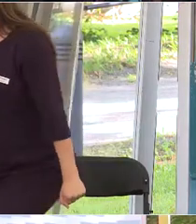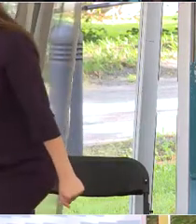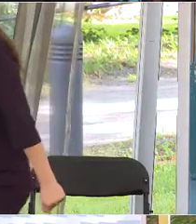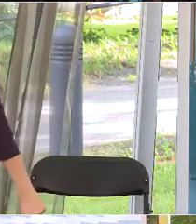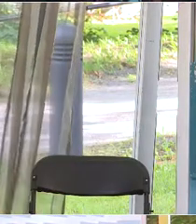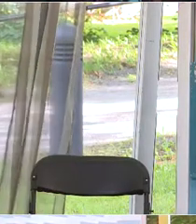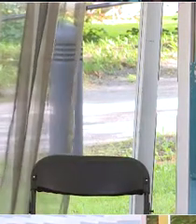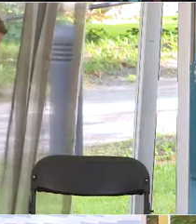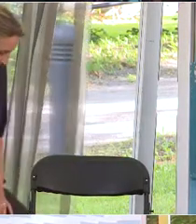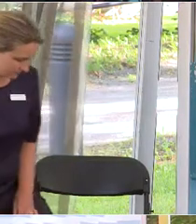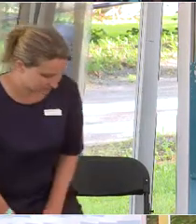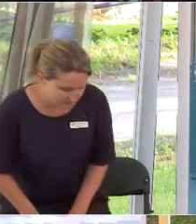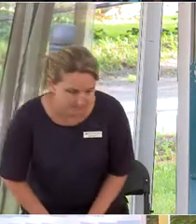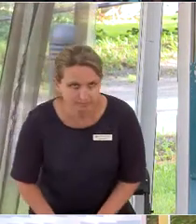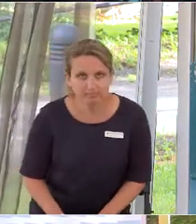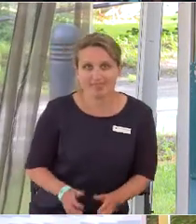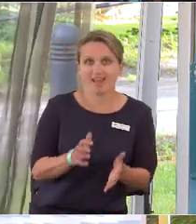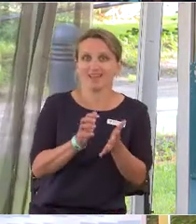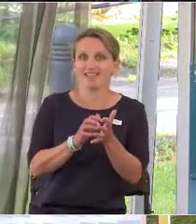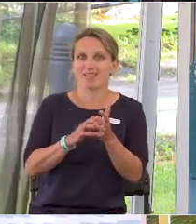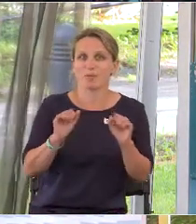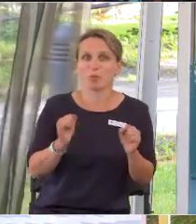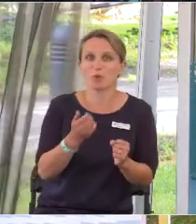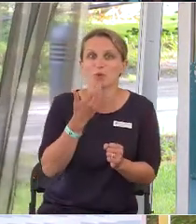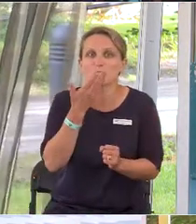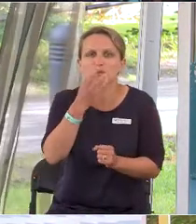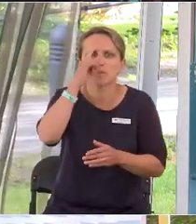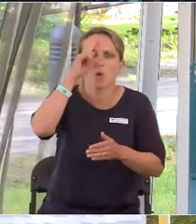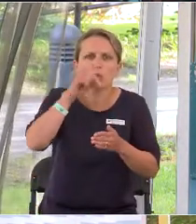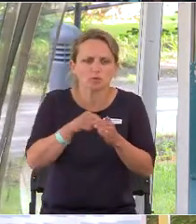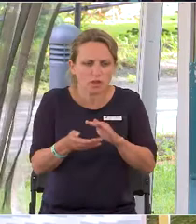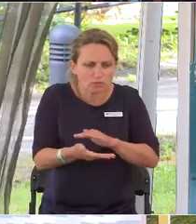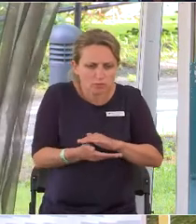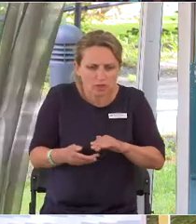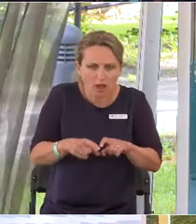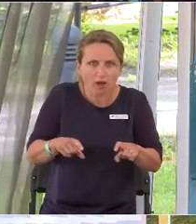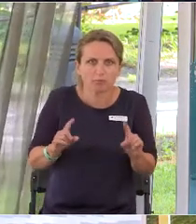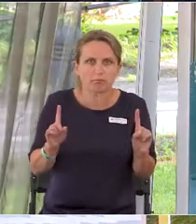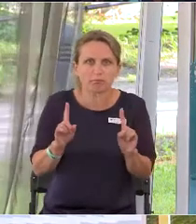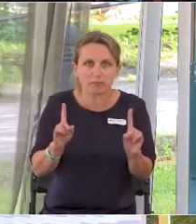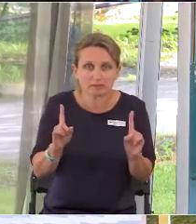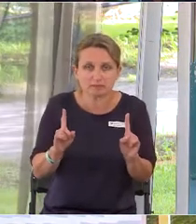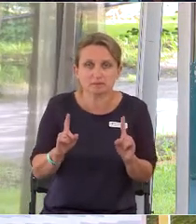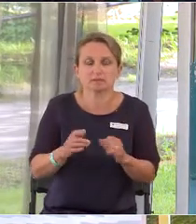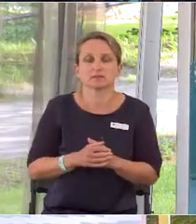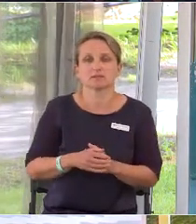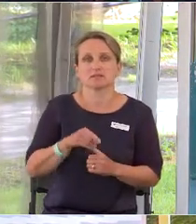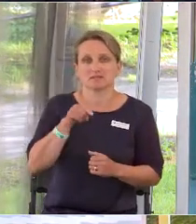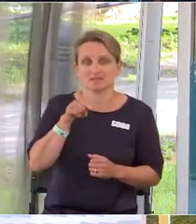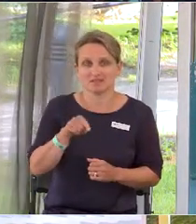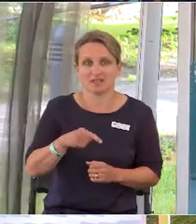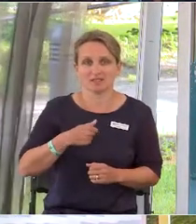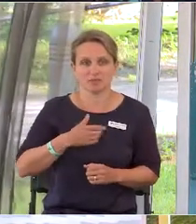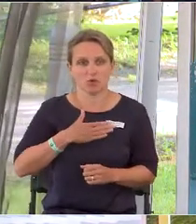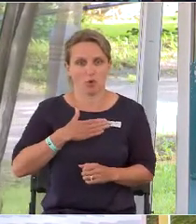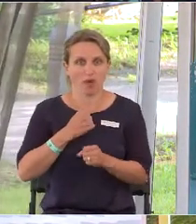what's the cornerstone of trust and what's the cornerstone of how trust operates in the society, then from